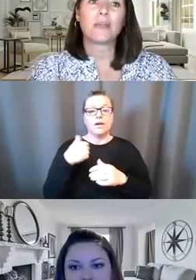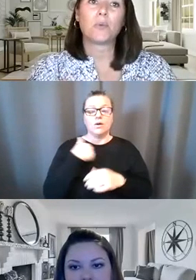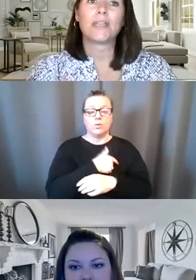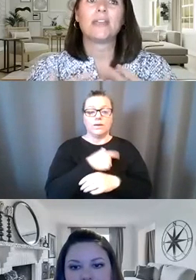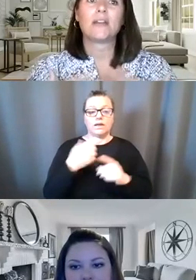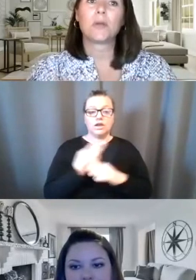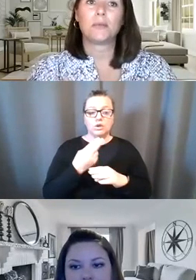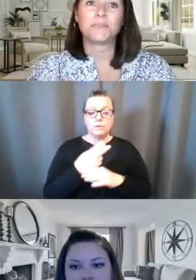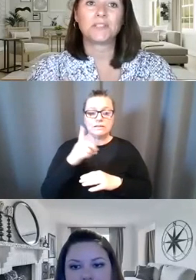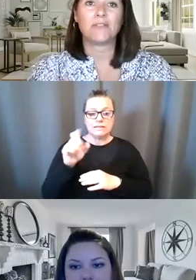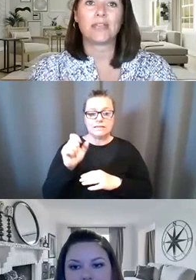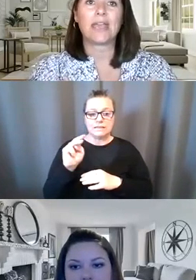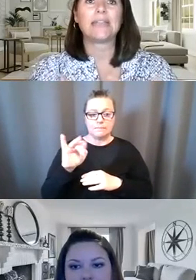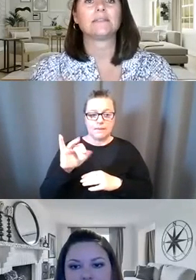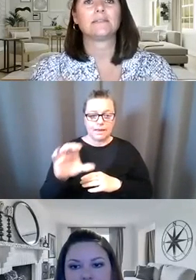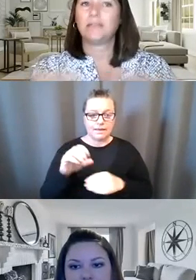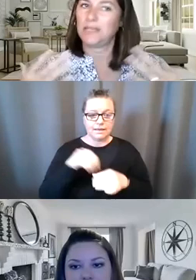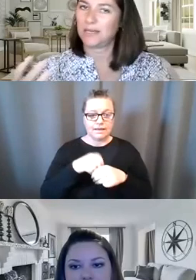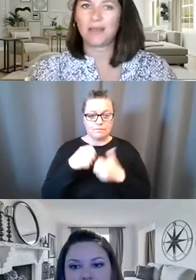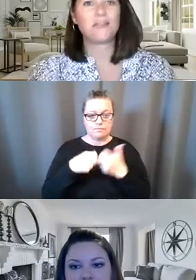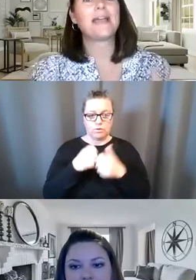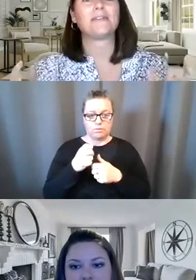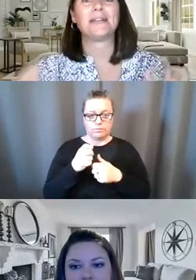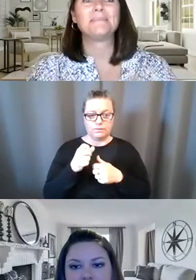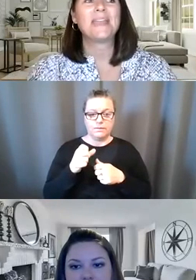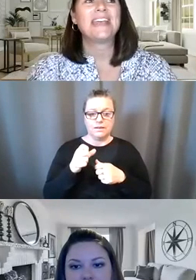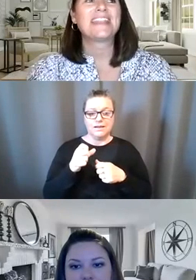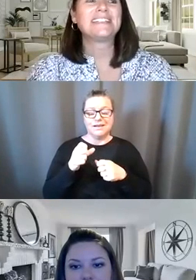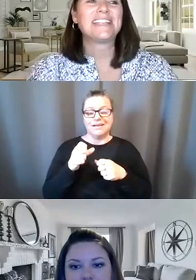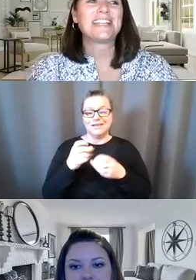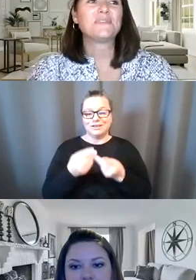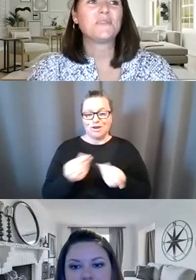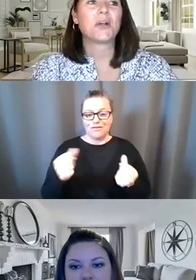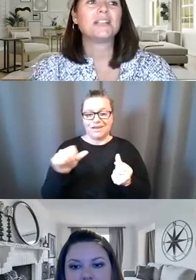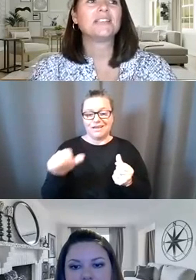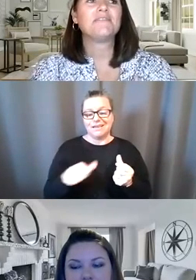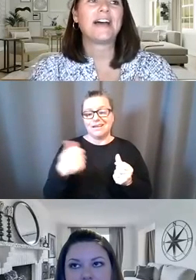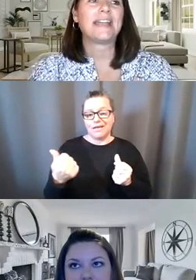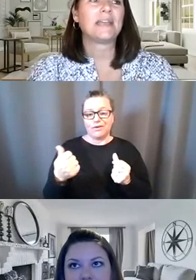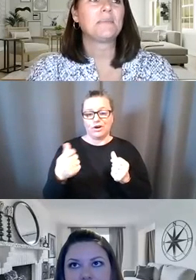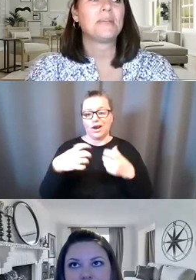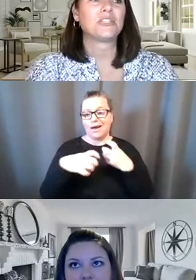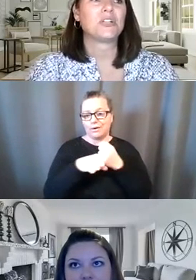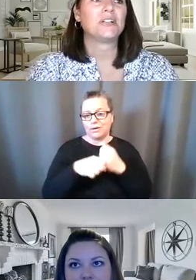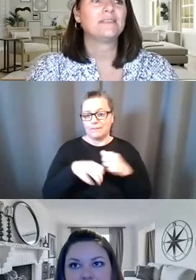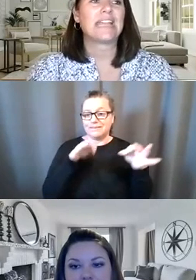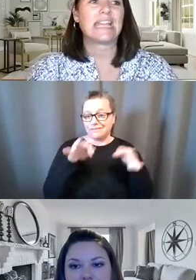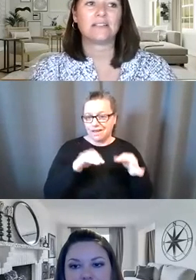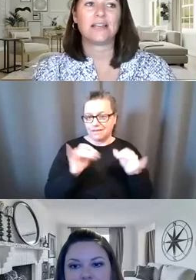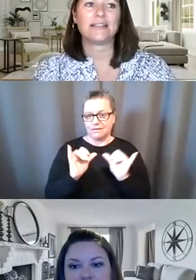DMAIC framework in our problem solving, and it's yet another acronym that stands for define,